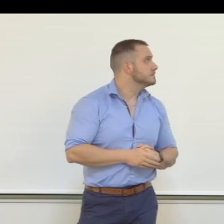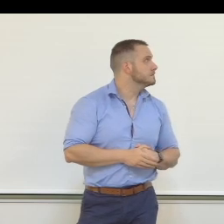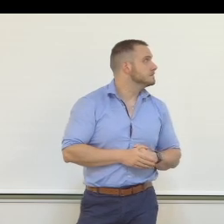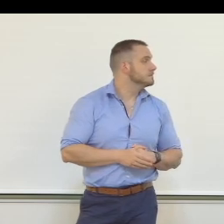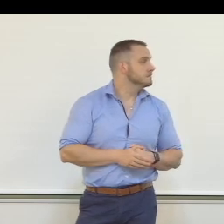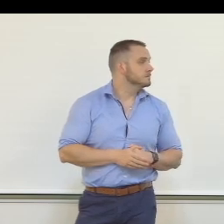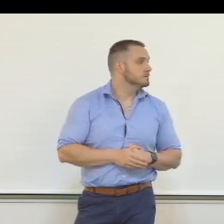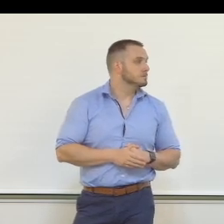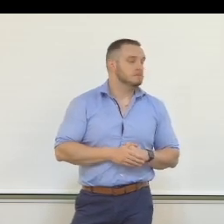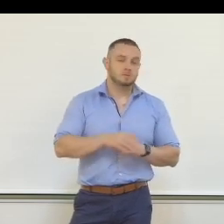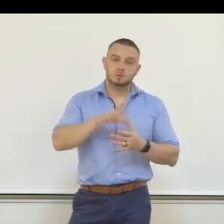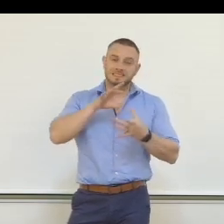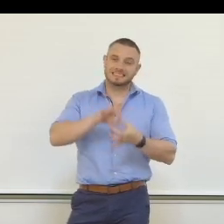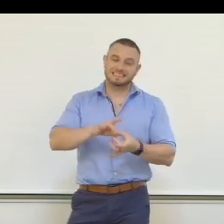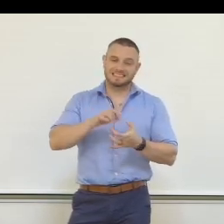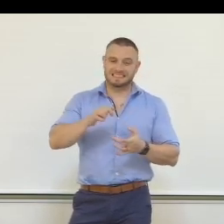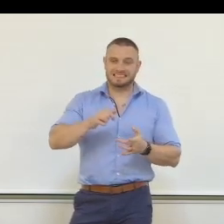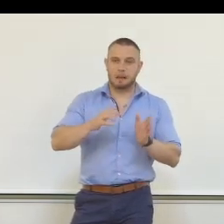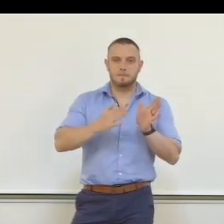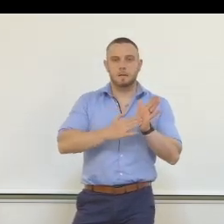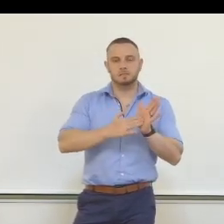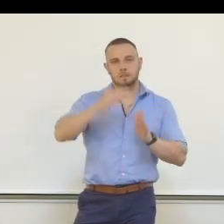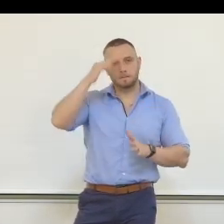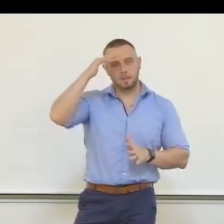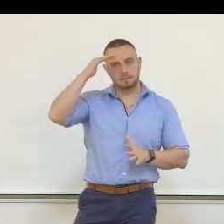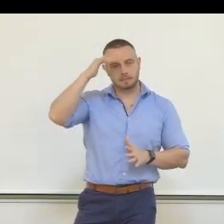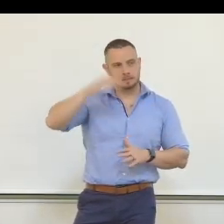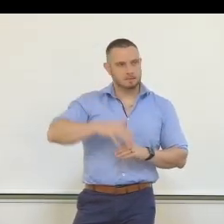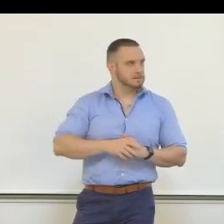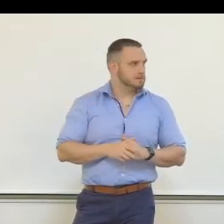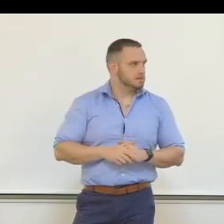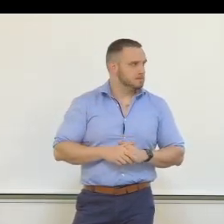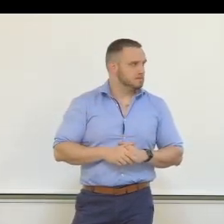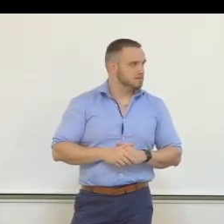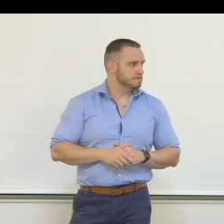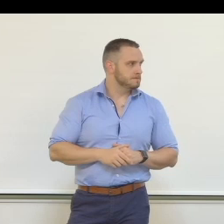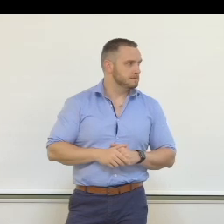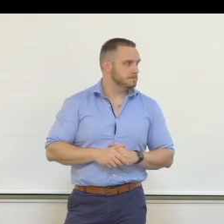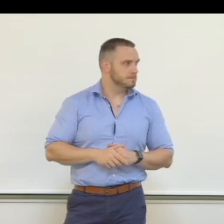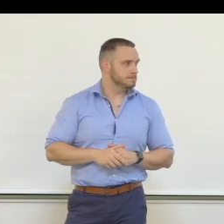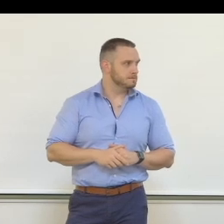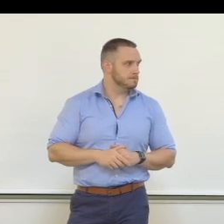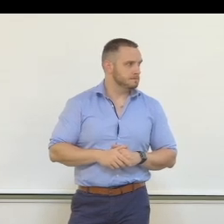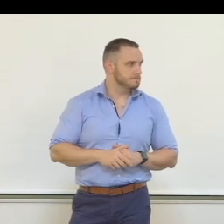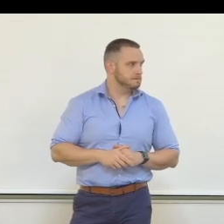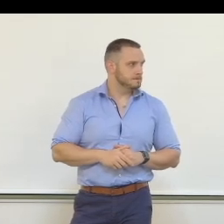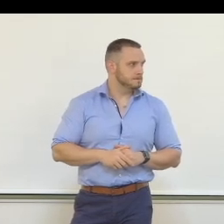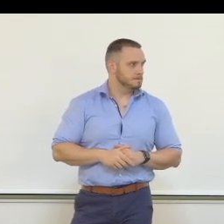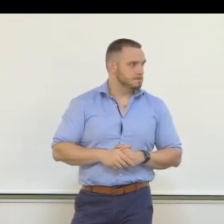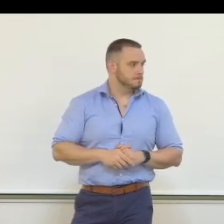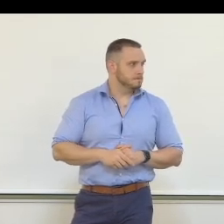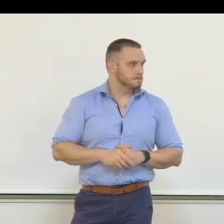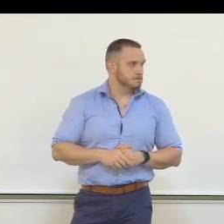And connected to this Martian mindset, I will now talk about the Mars production facility, where the idea is to